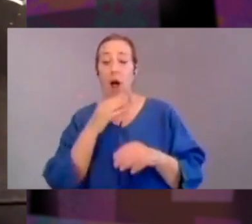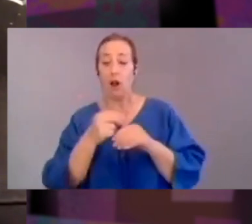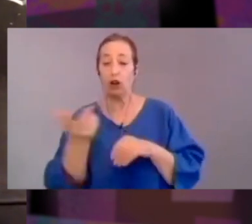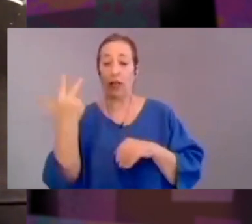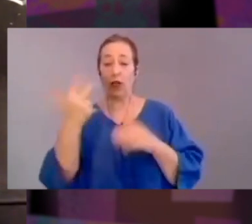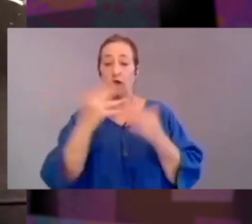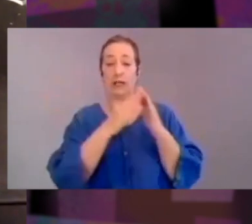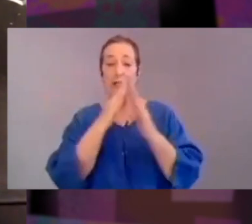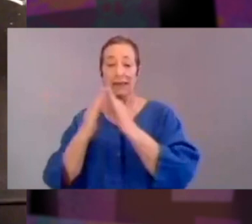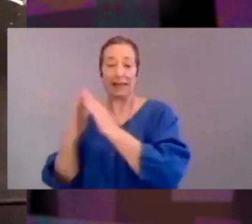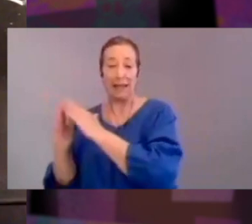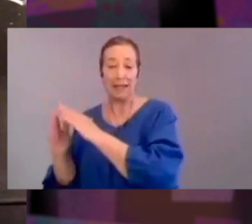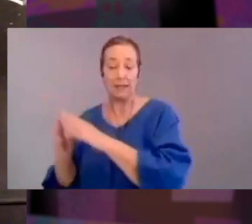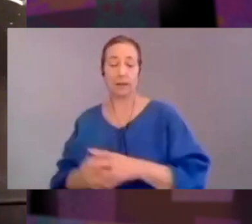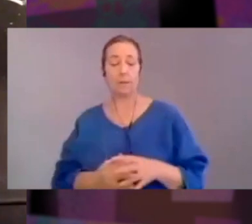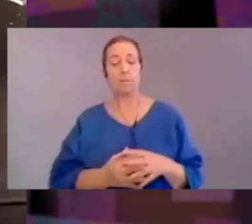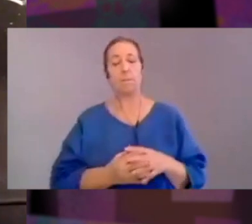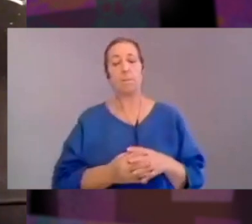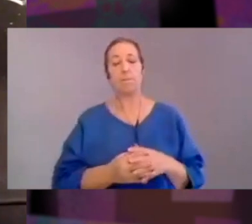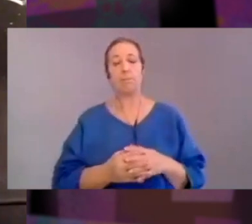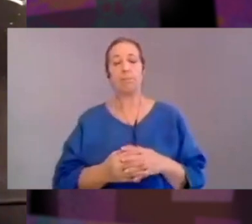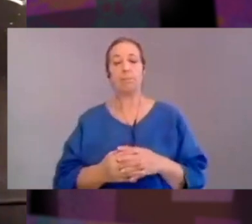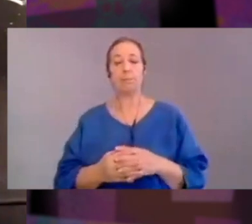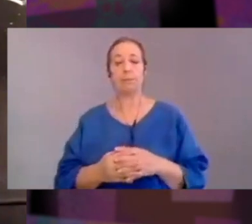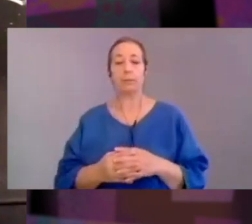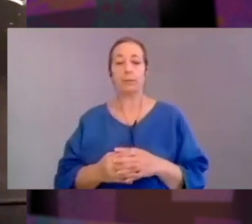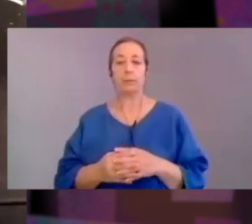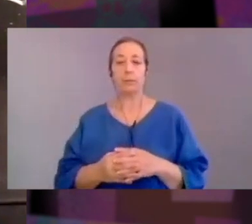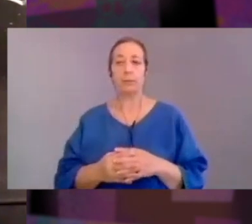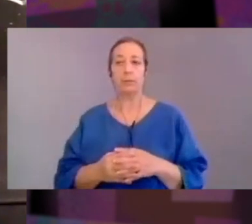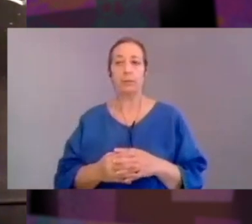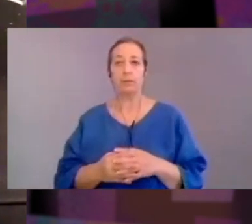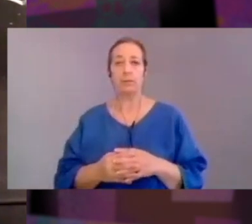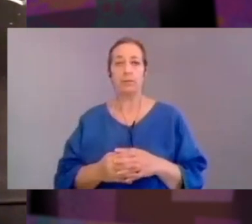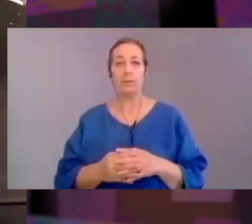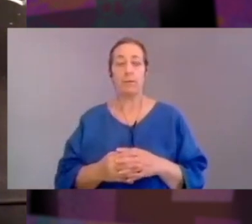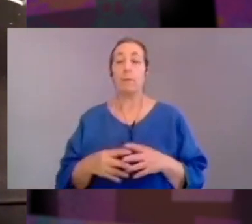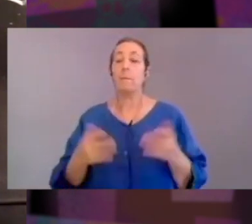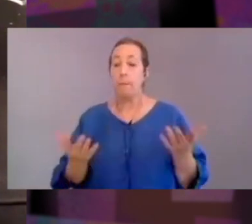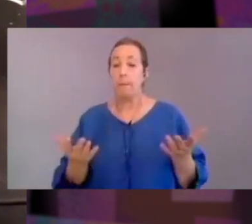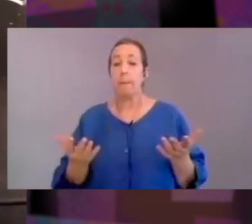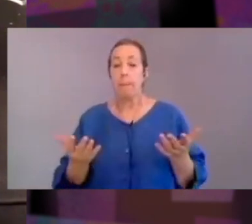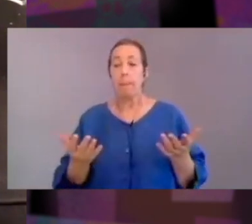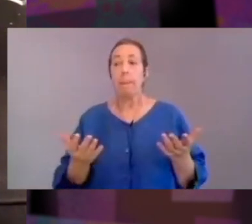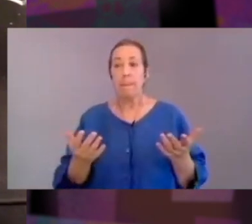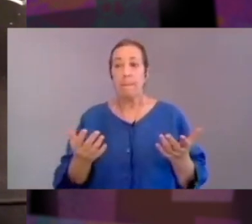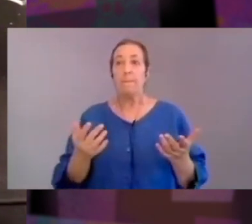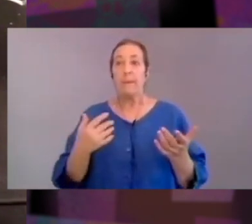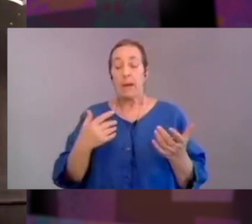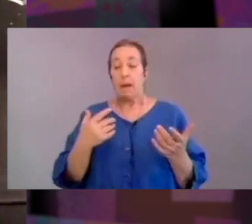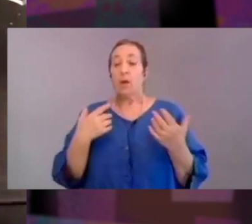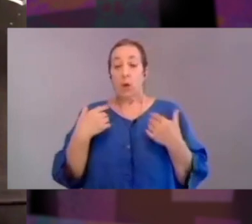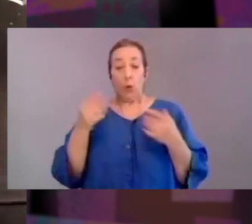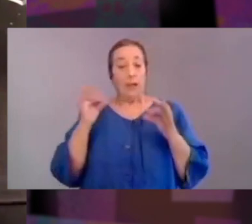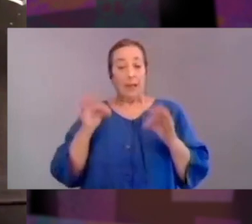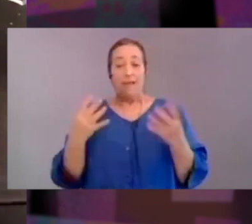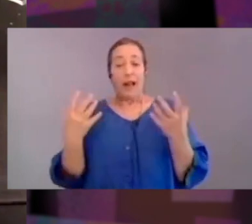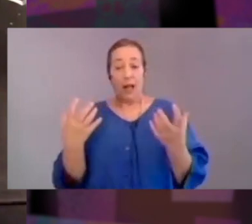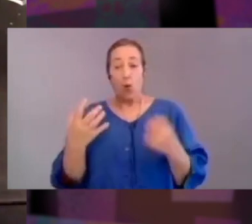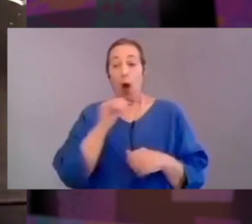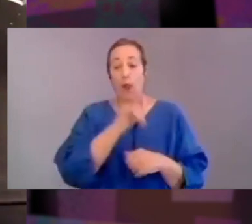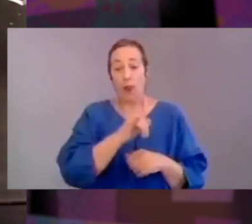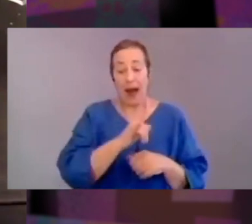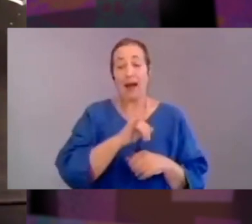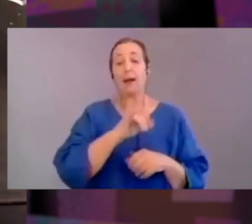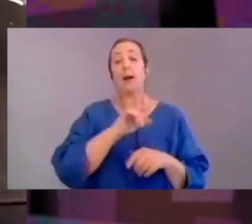In addition to these necessary and overdue shifts for greater economic justice for artists, we've seen important progress in